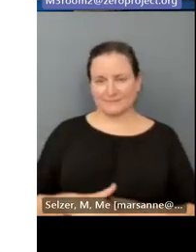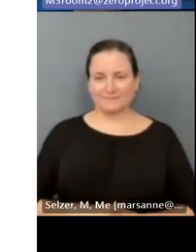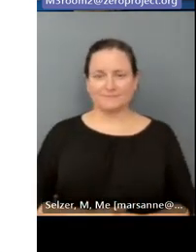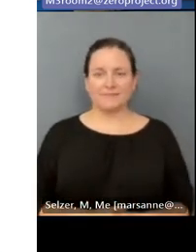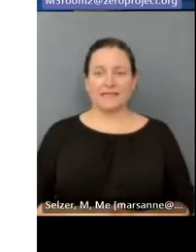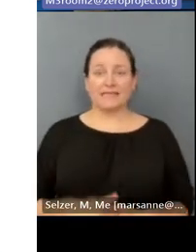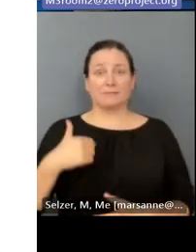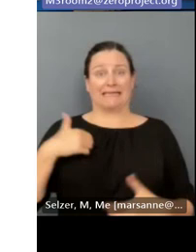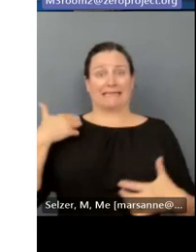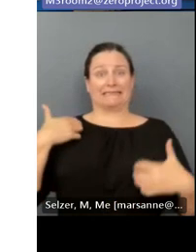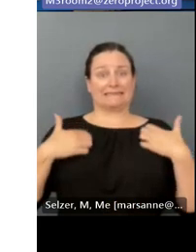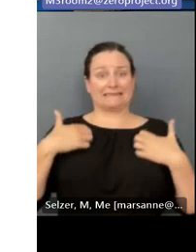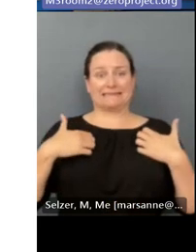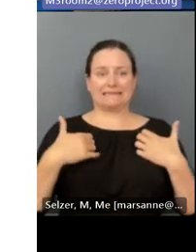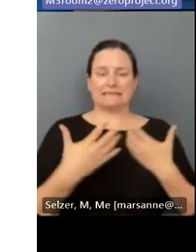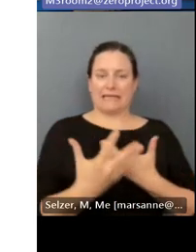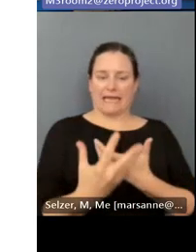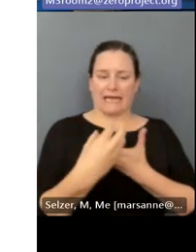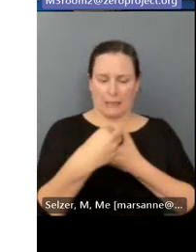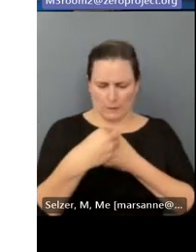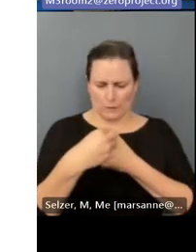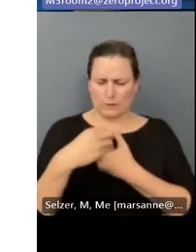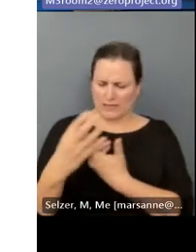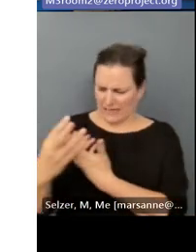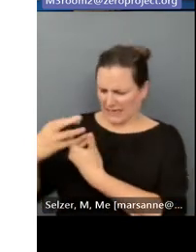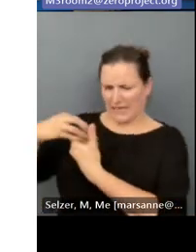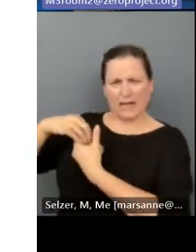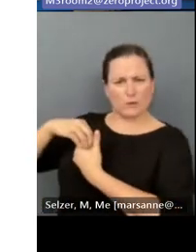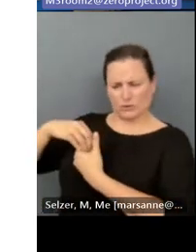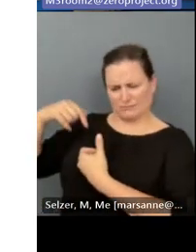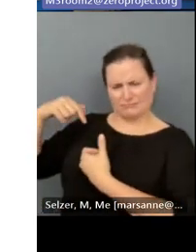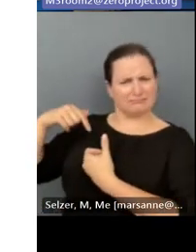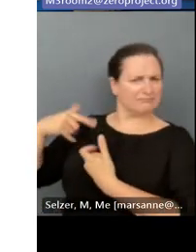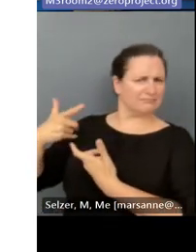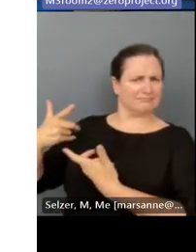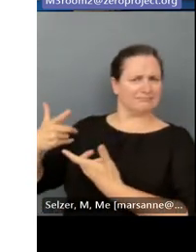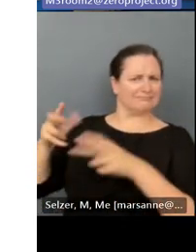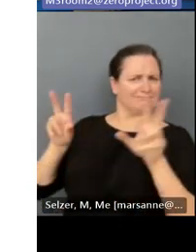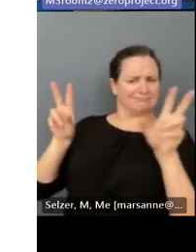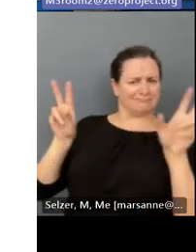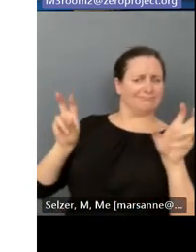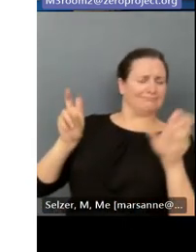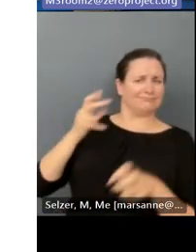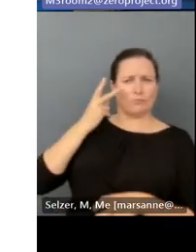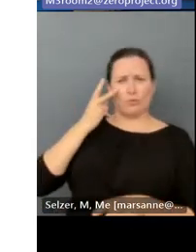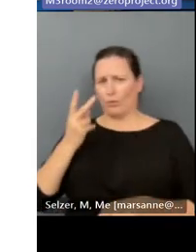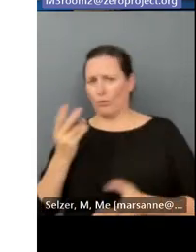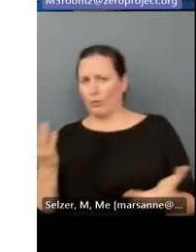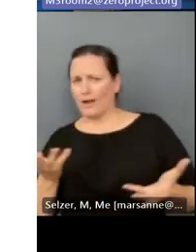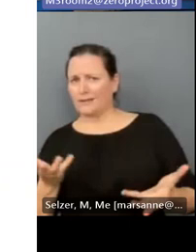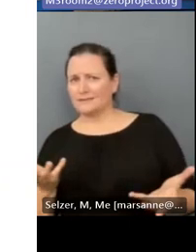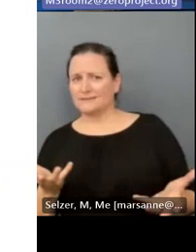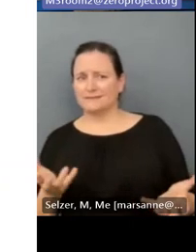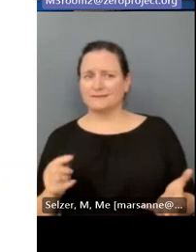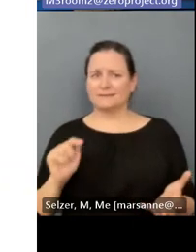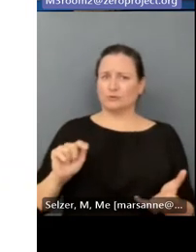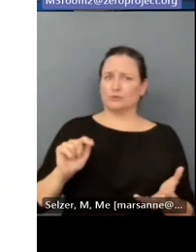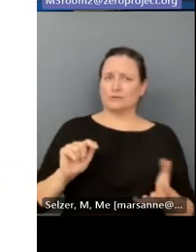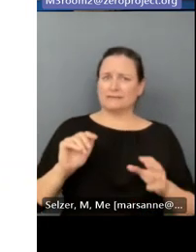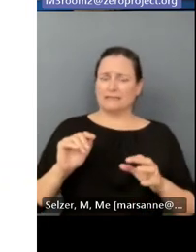wondering what true inclusion looked like. And inclusion is such a complex topic for adults. And how do we teach this for